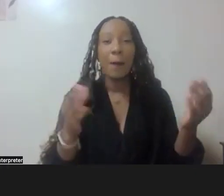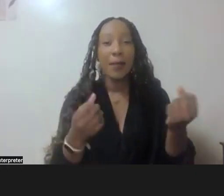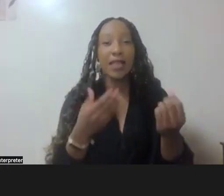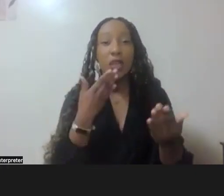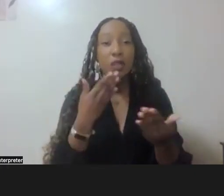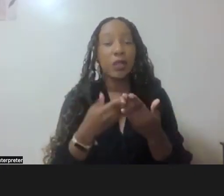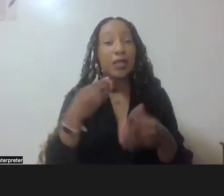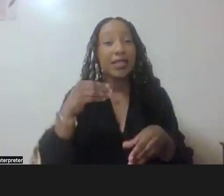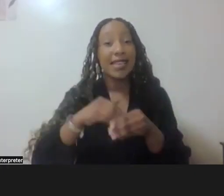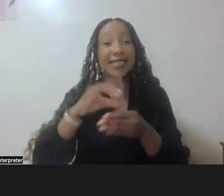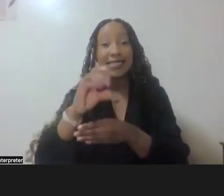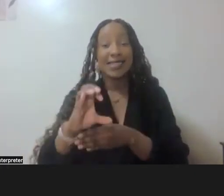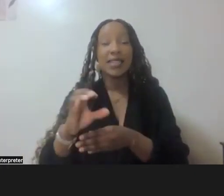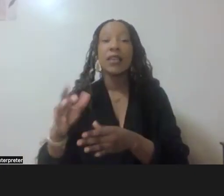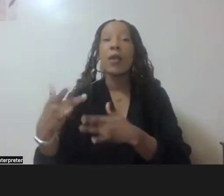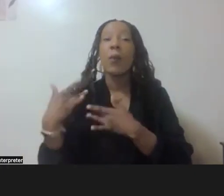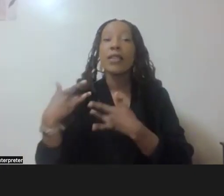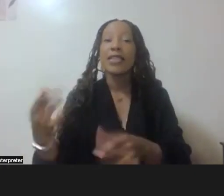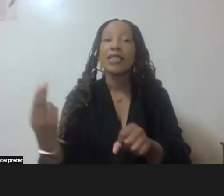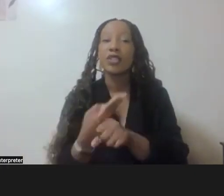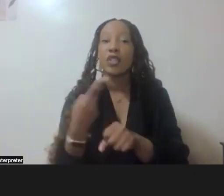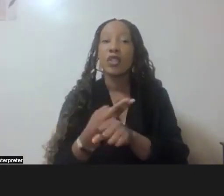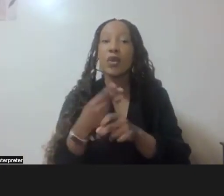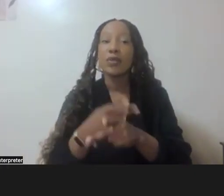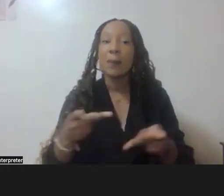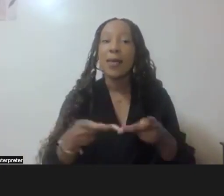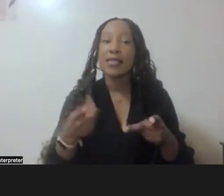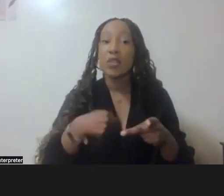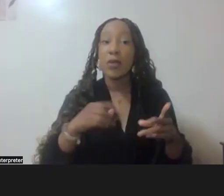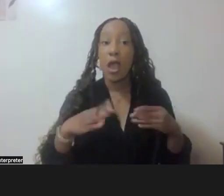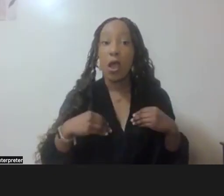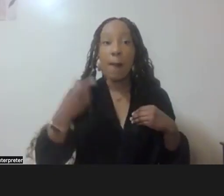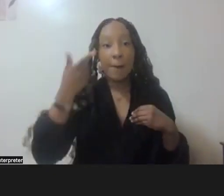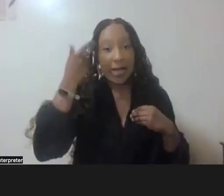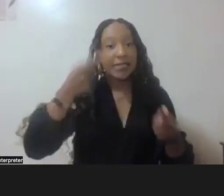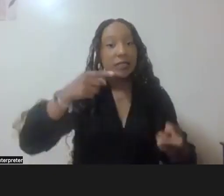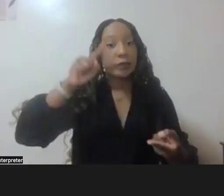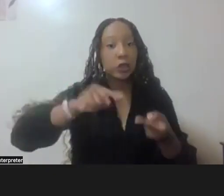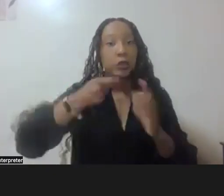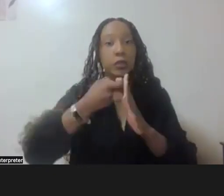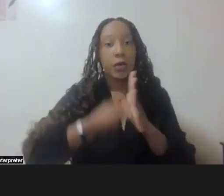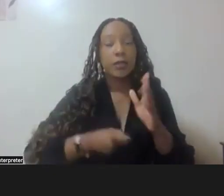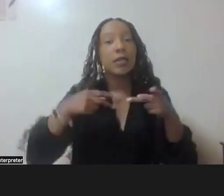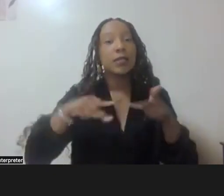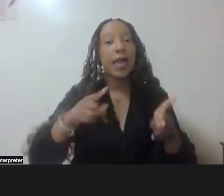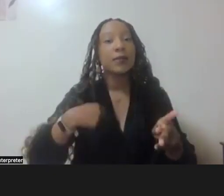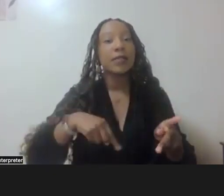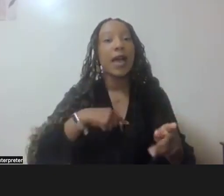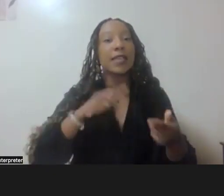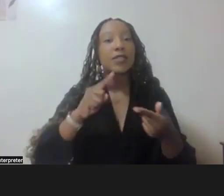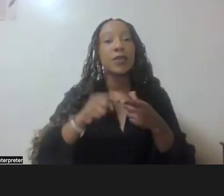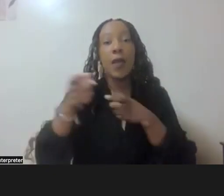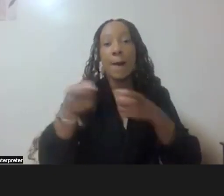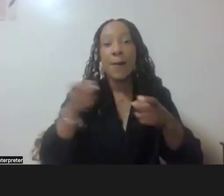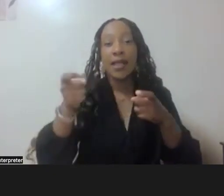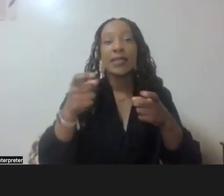often use spaces that we own because it reduces costs and it allows us to manage the